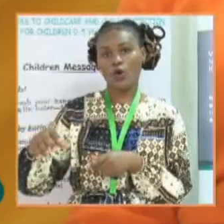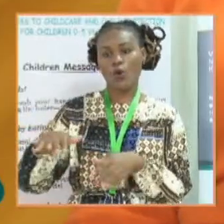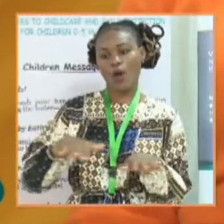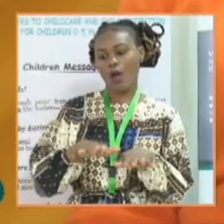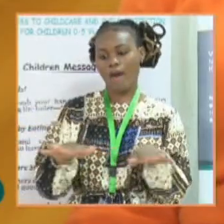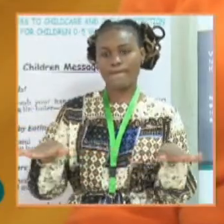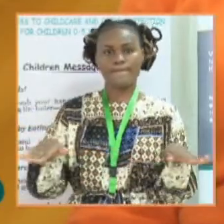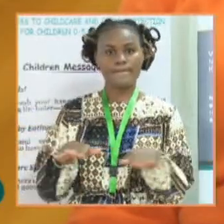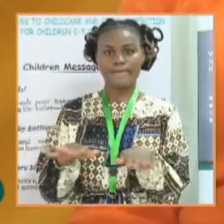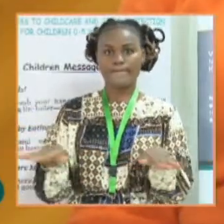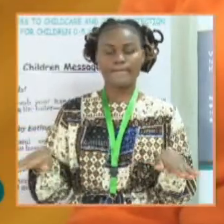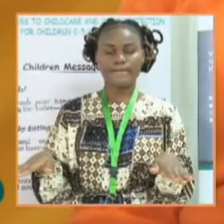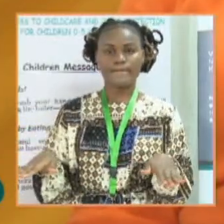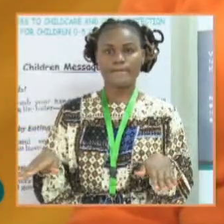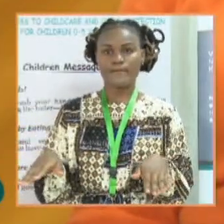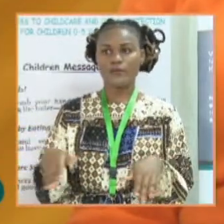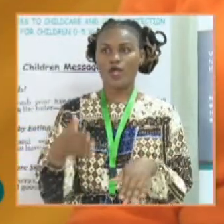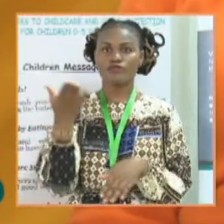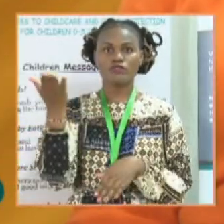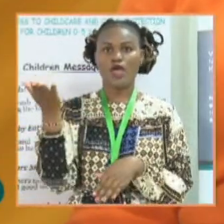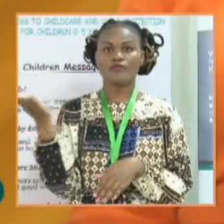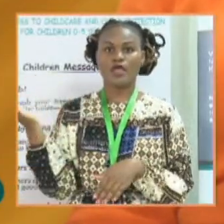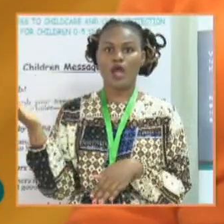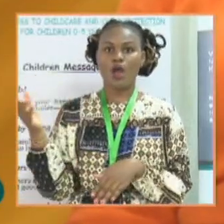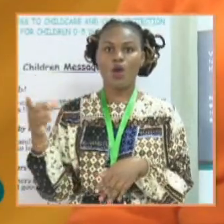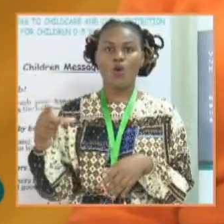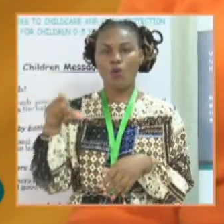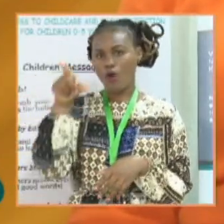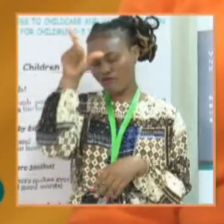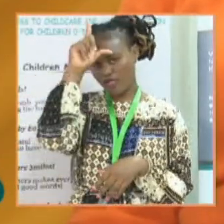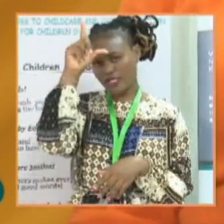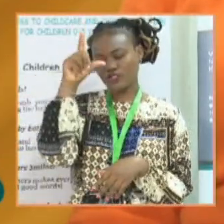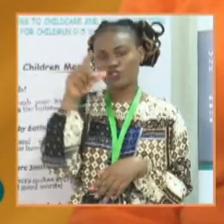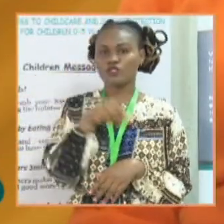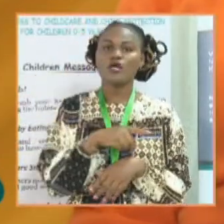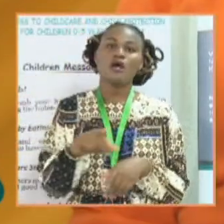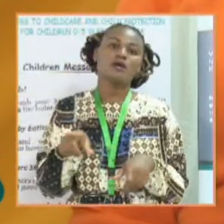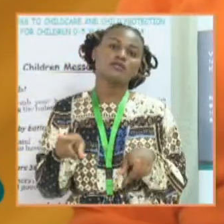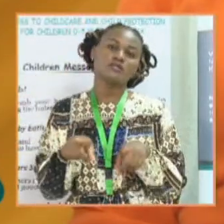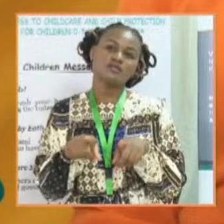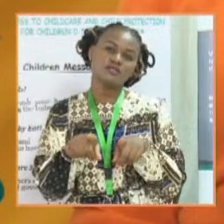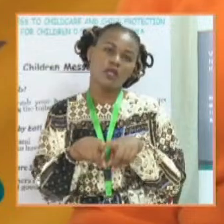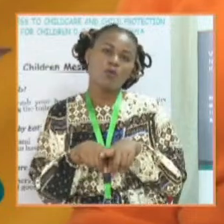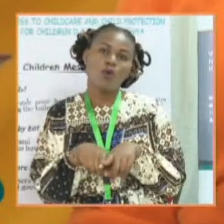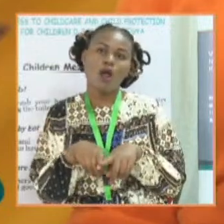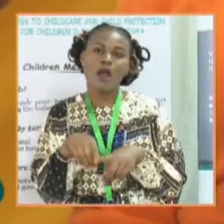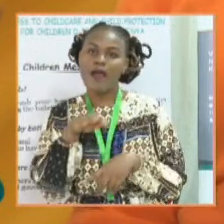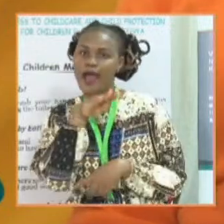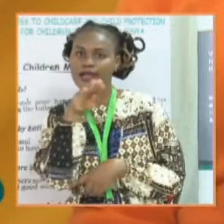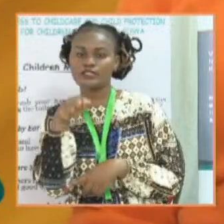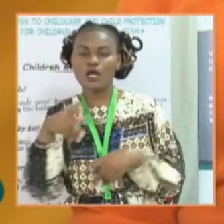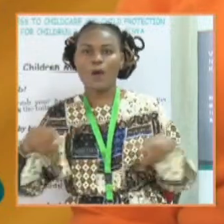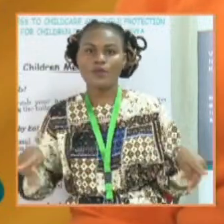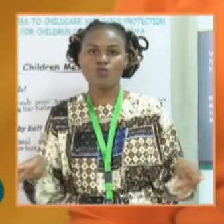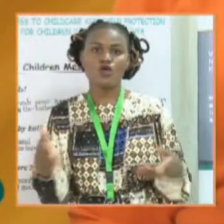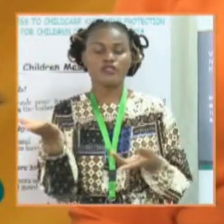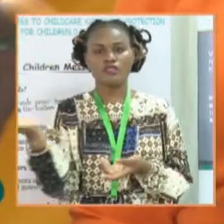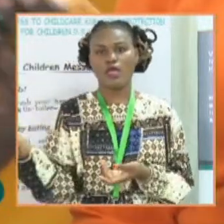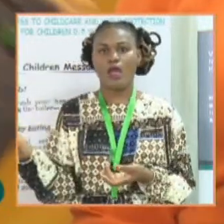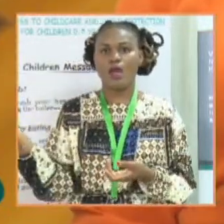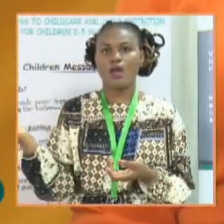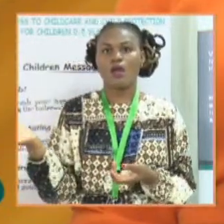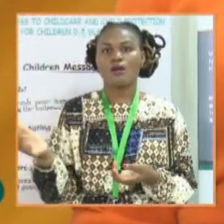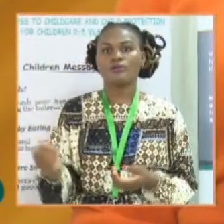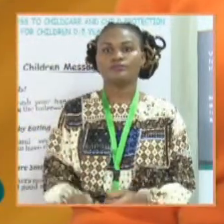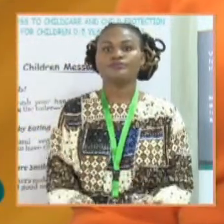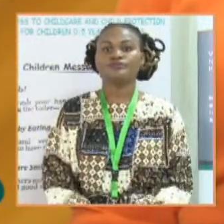were looking at what mechanisms have been put in place in terms of engaging or having coordination meetings